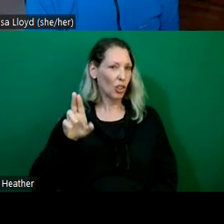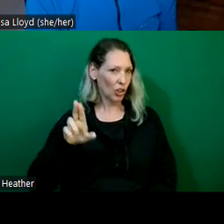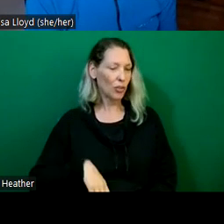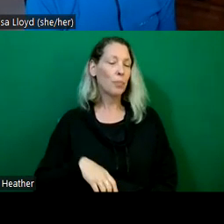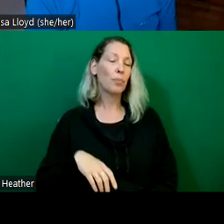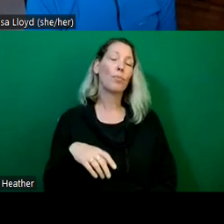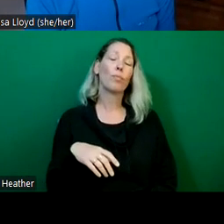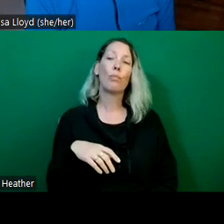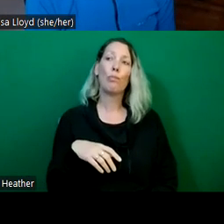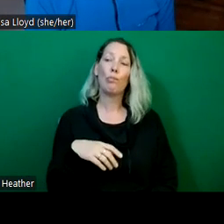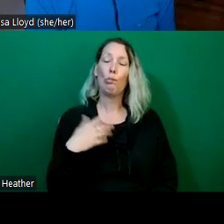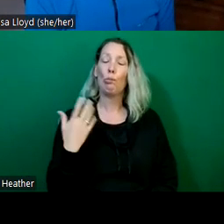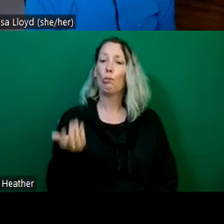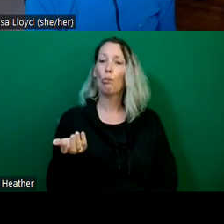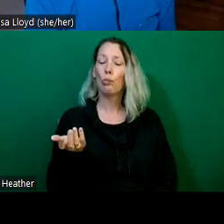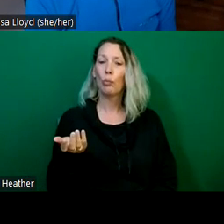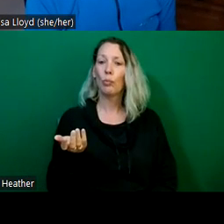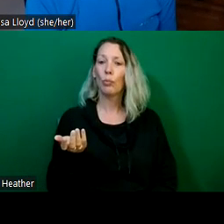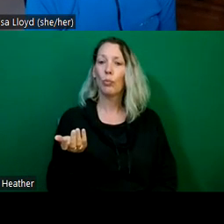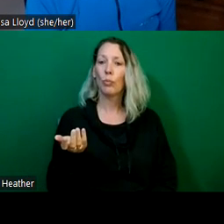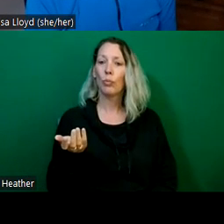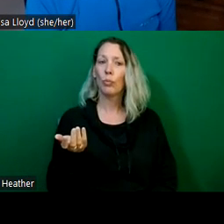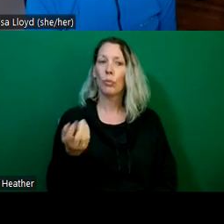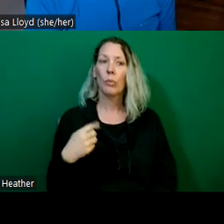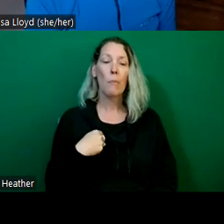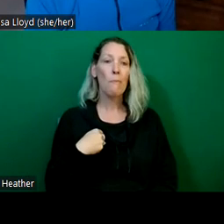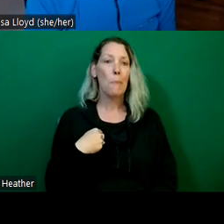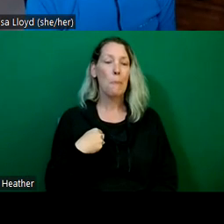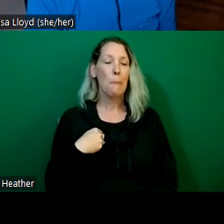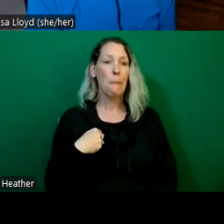pronouns. I